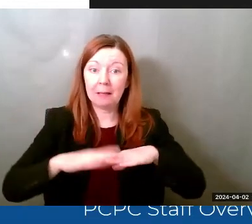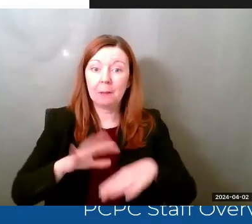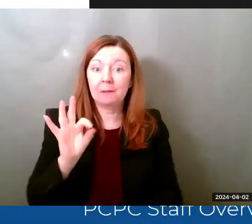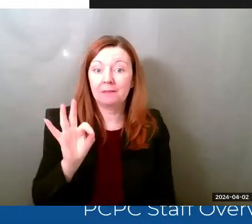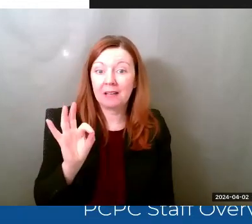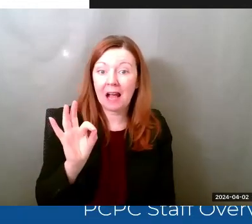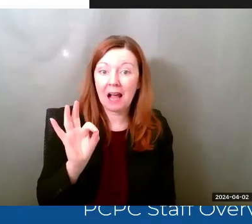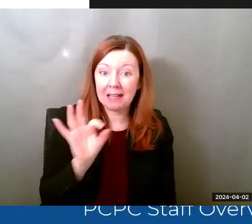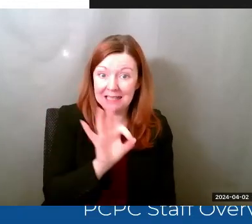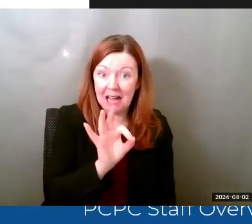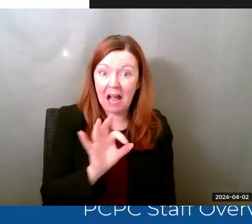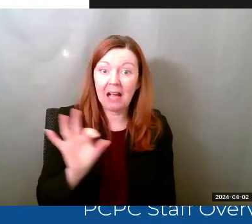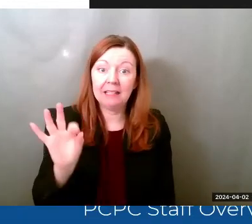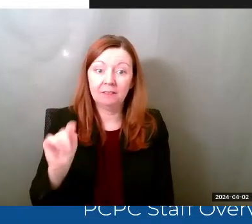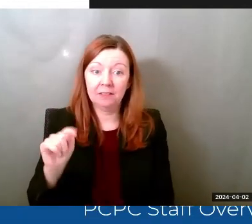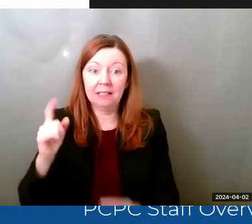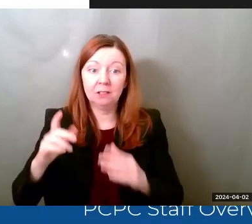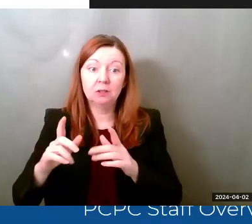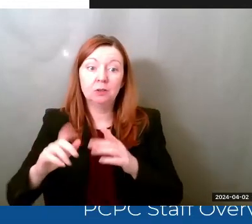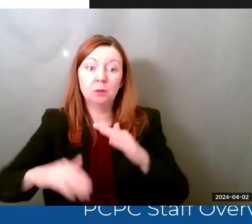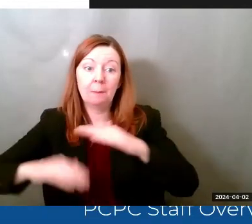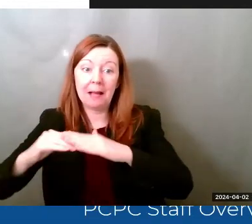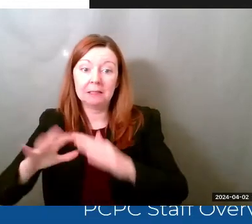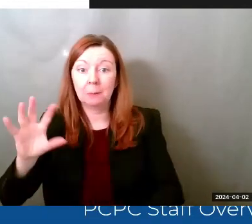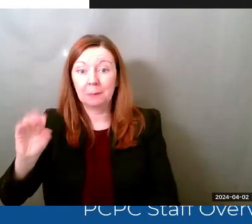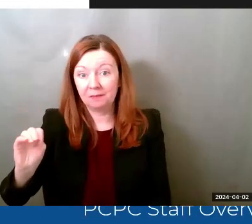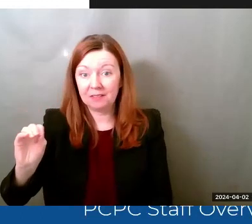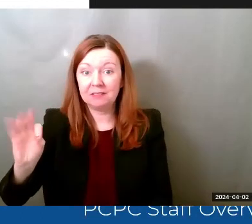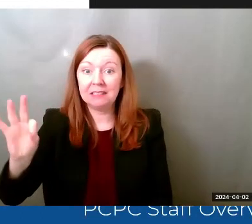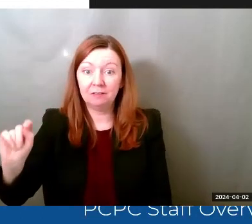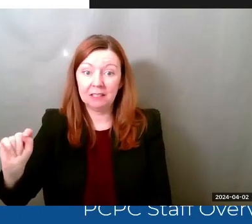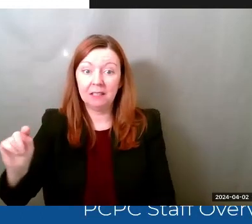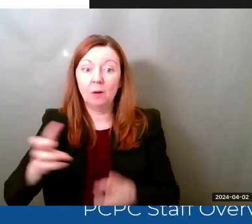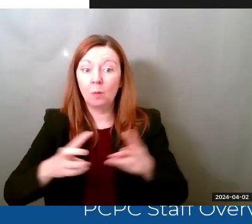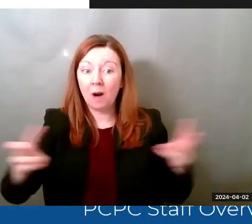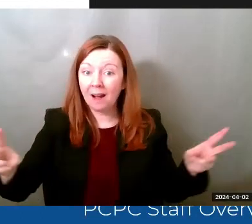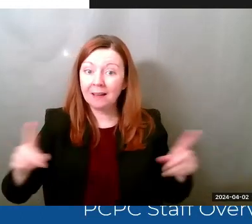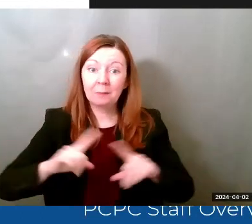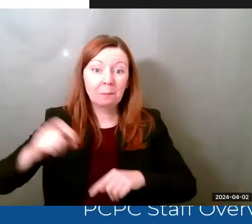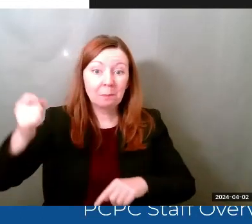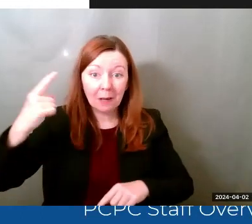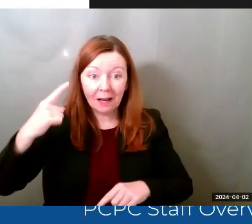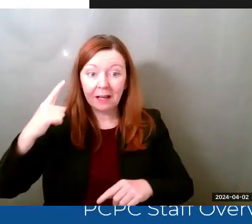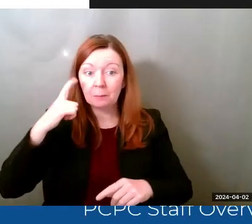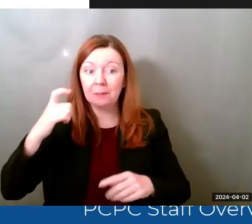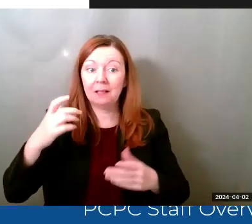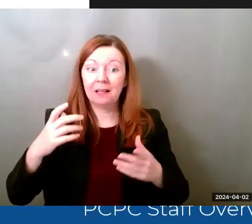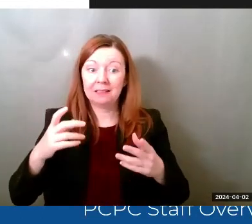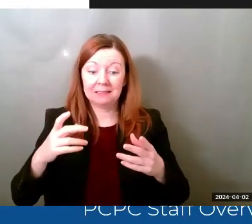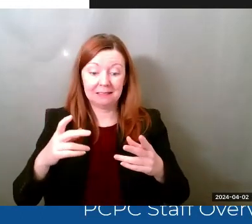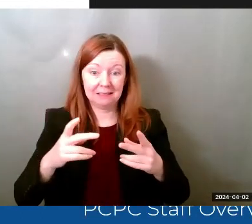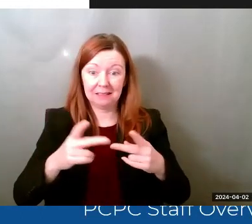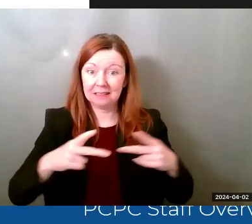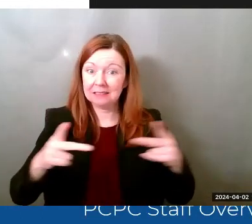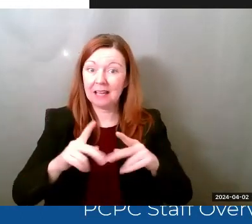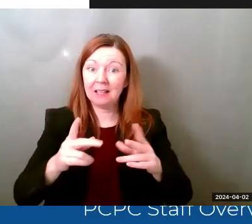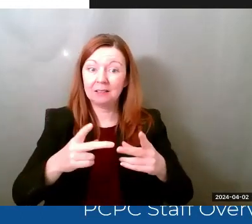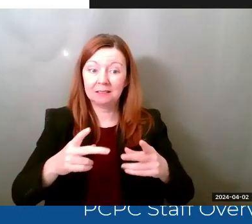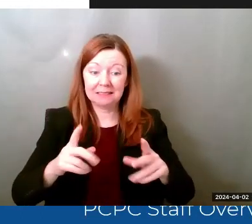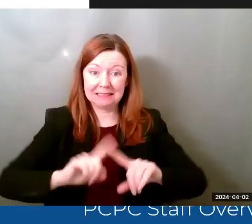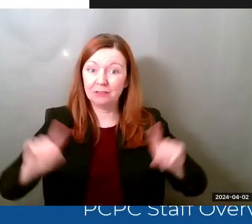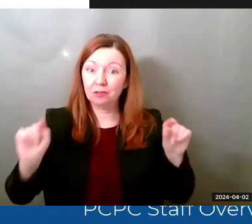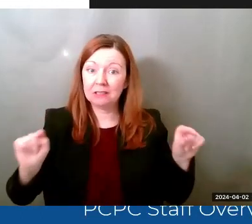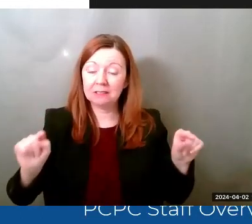feet to a maximum of 50 feet wide. However, given the distinct site location differences,